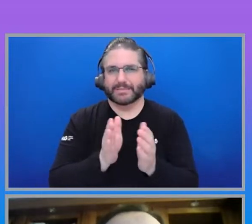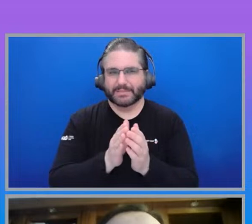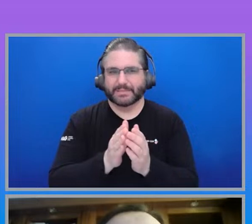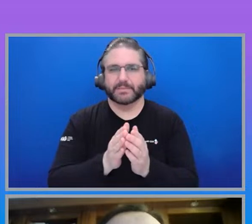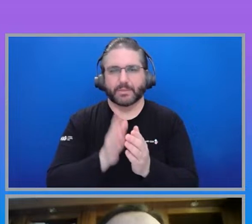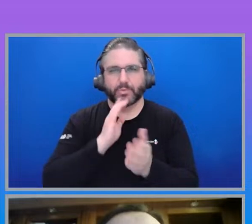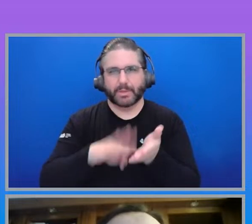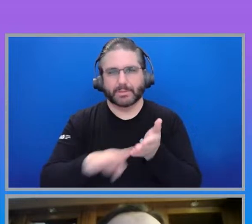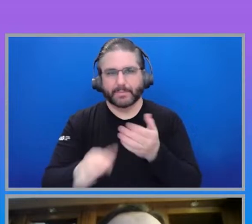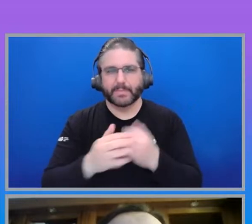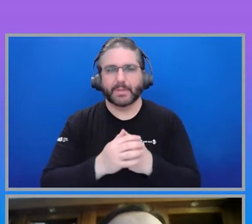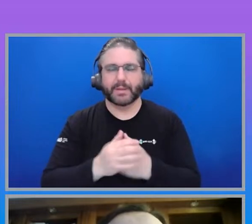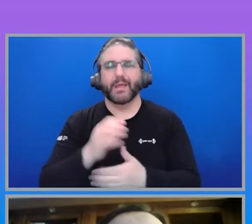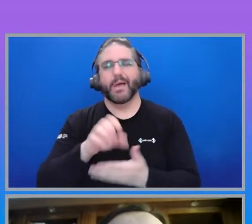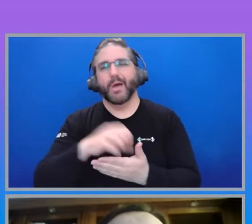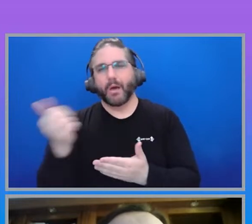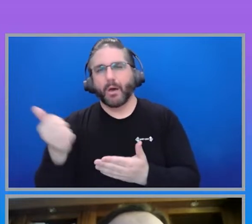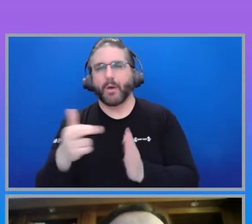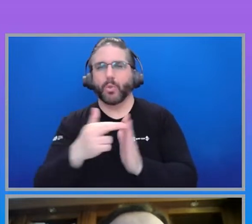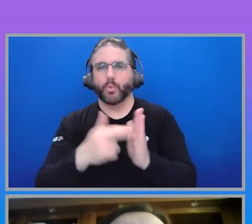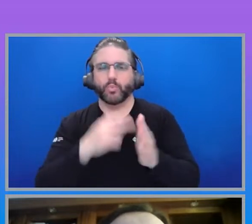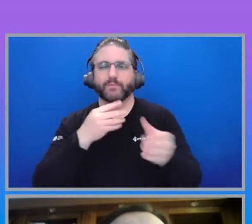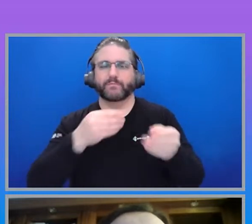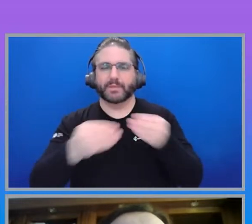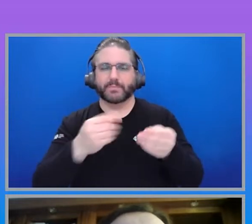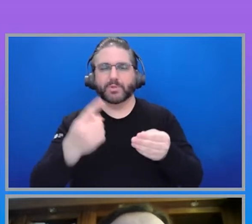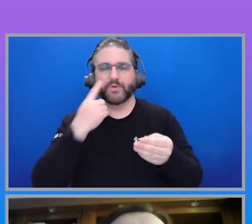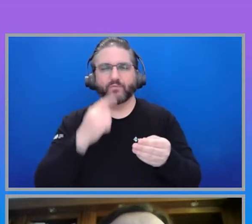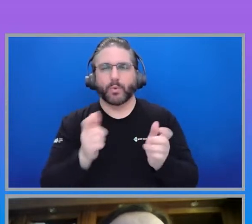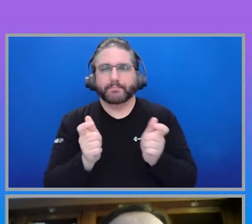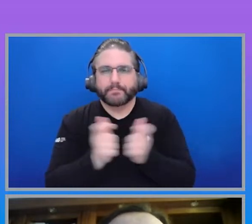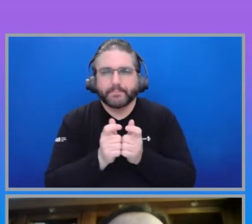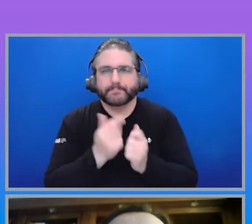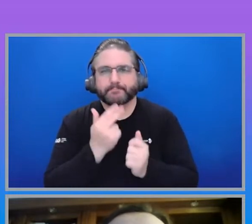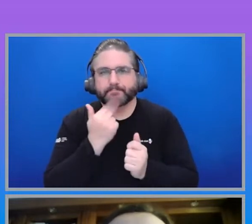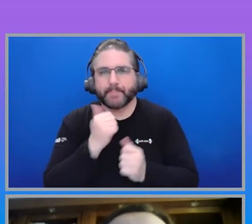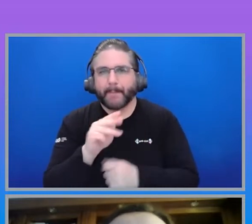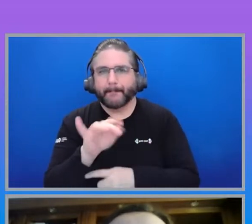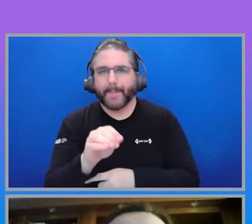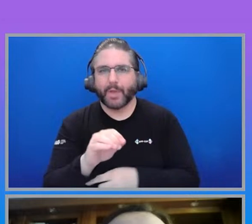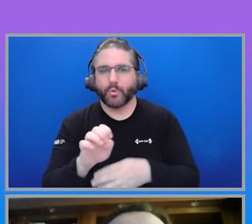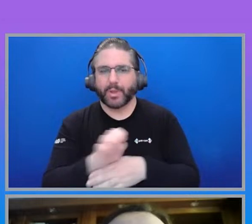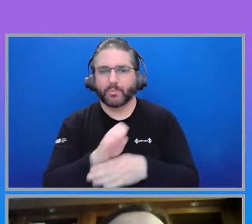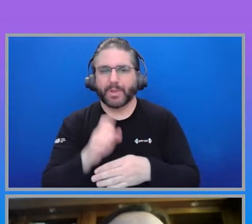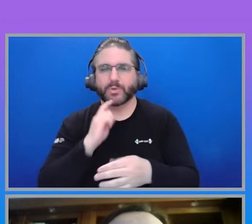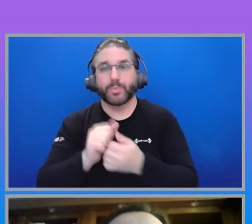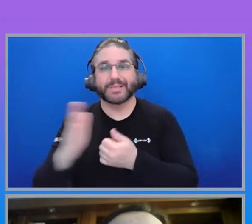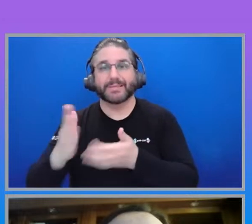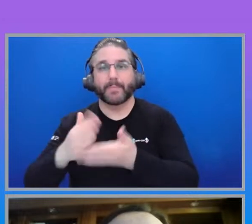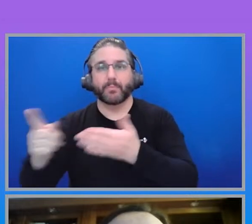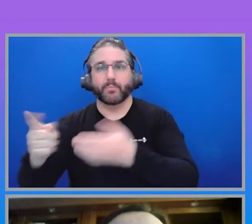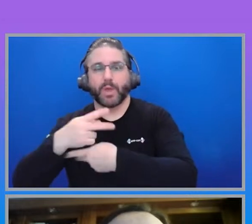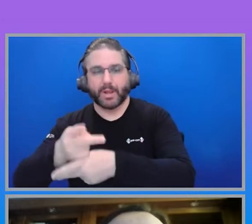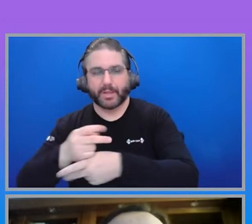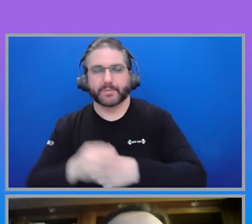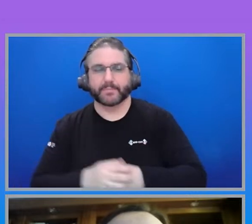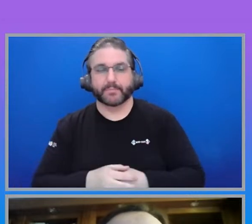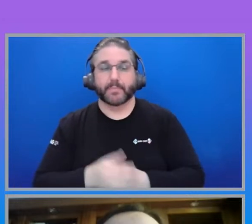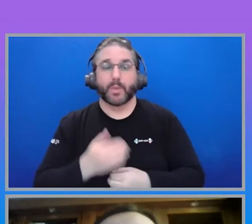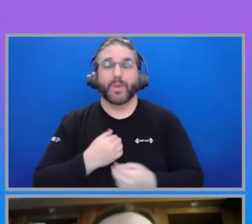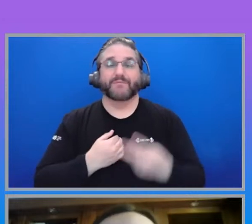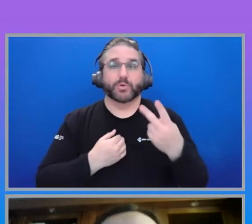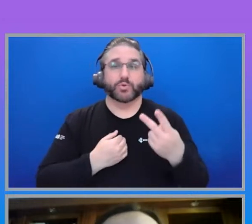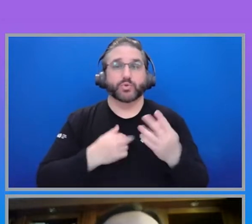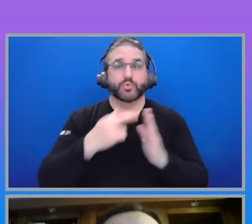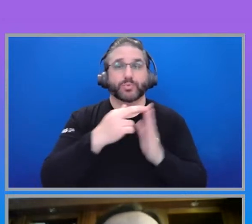for micro-enterprises related to products. There are two safeguards. One, to apply the requirements